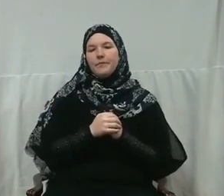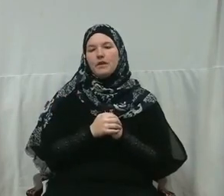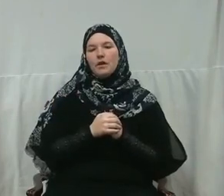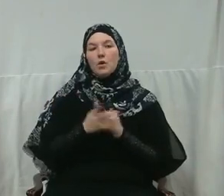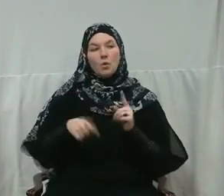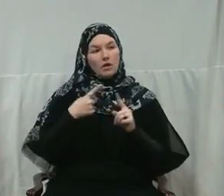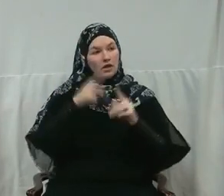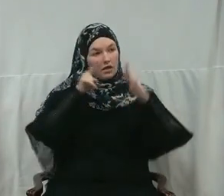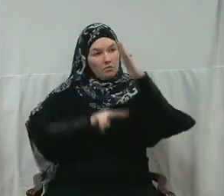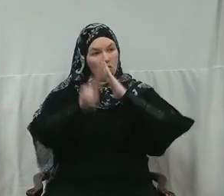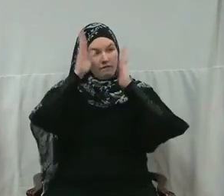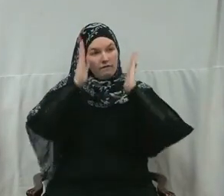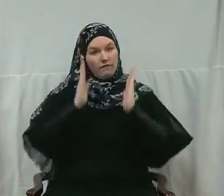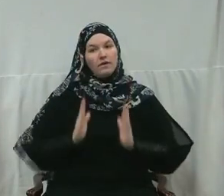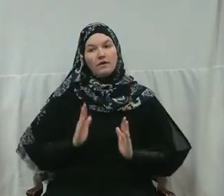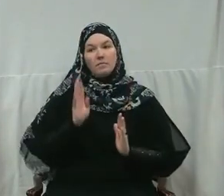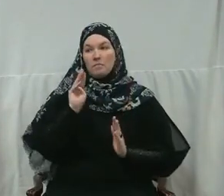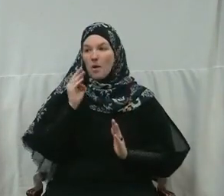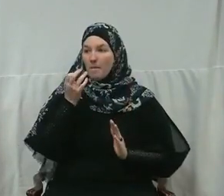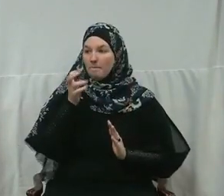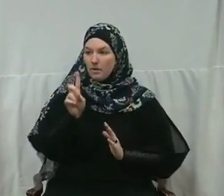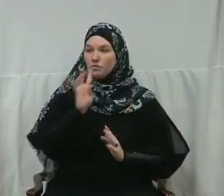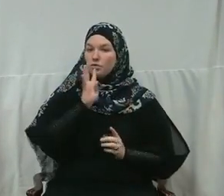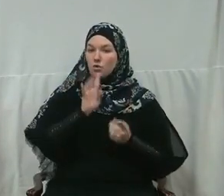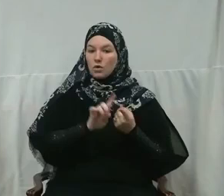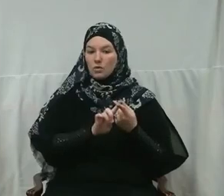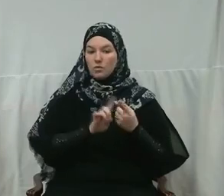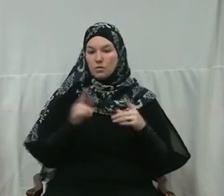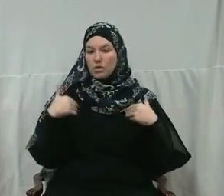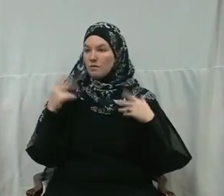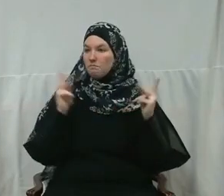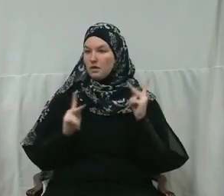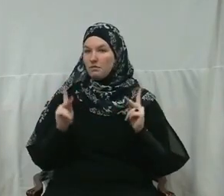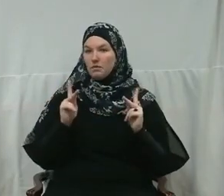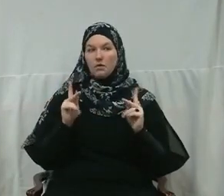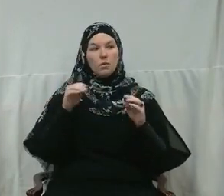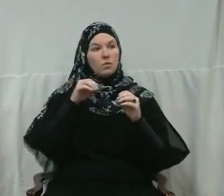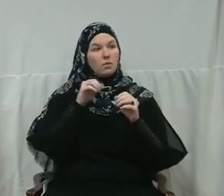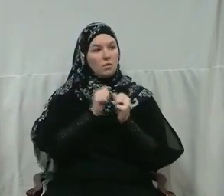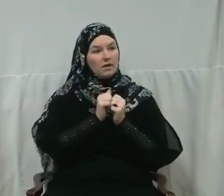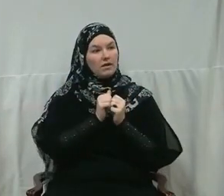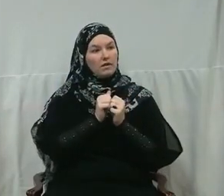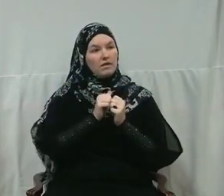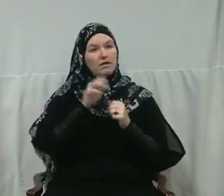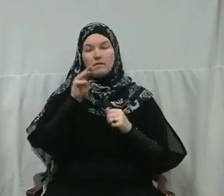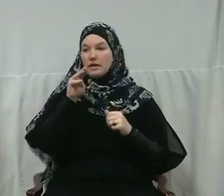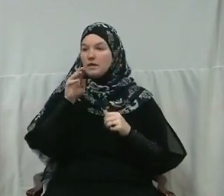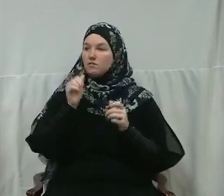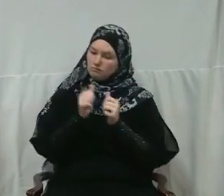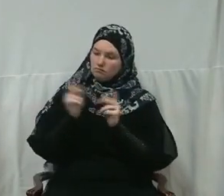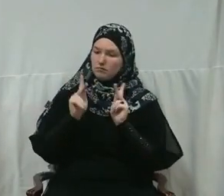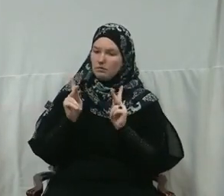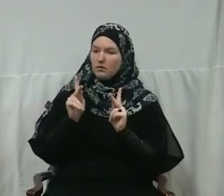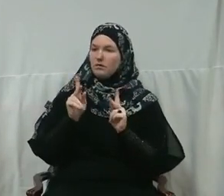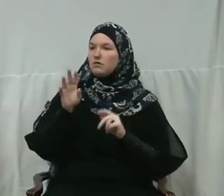the Prophet was consulting with the youth in Medina before the Battle of Uhud, it was the youth who said,